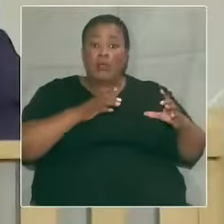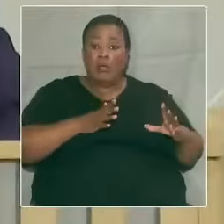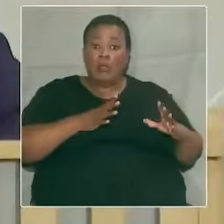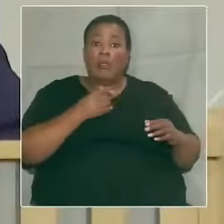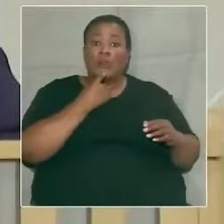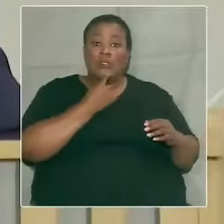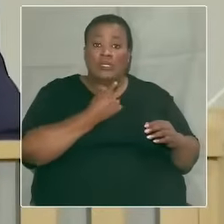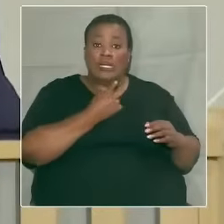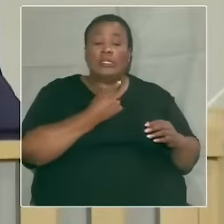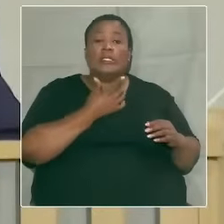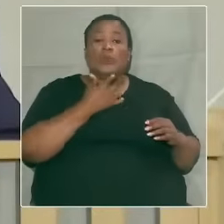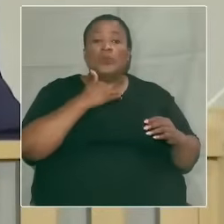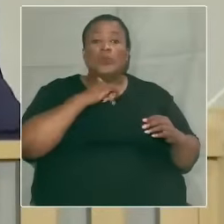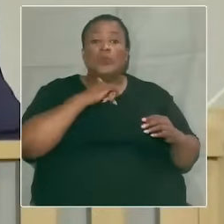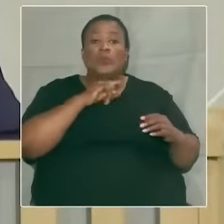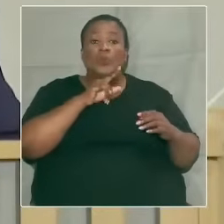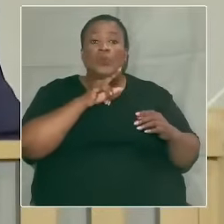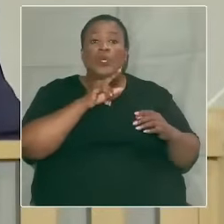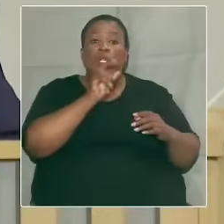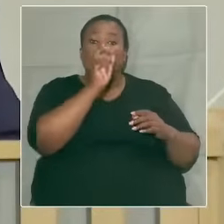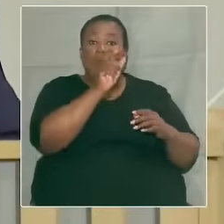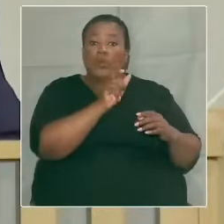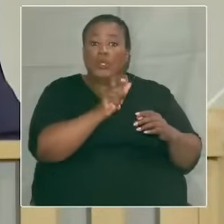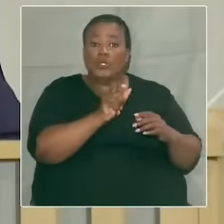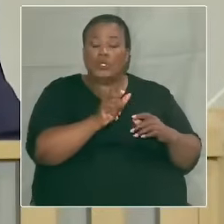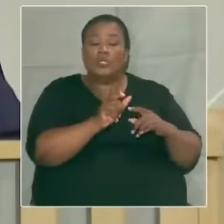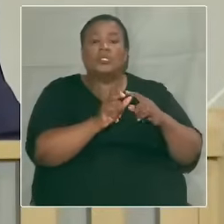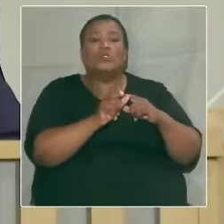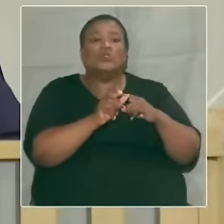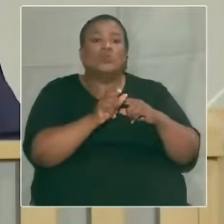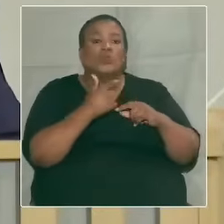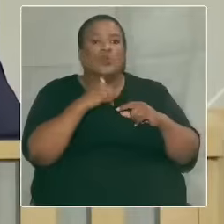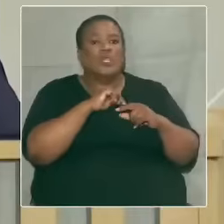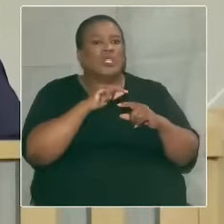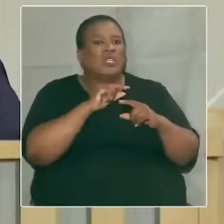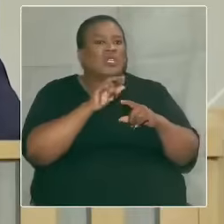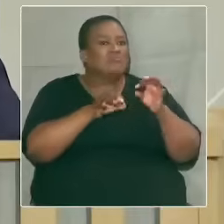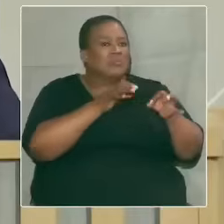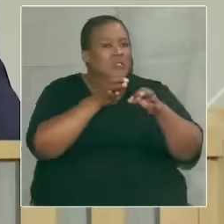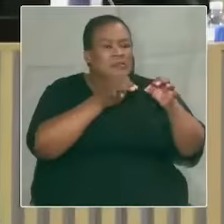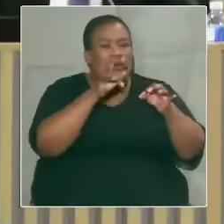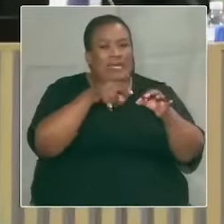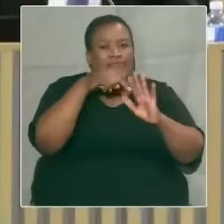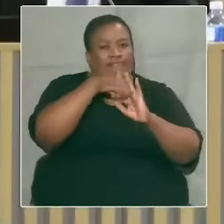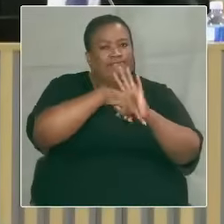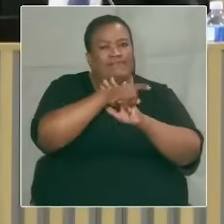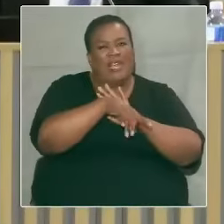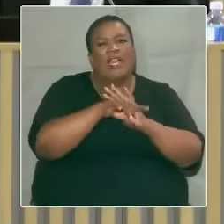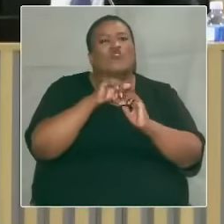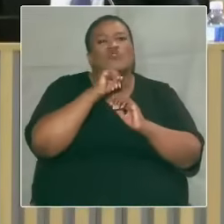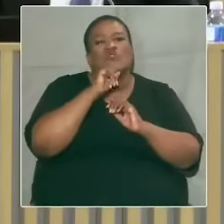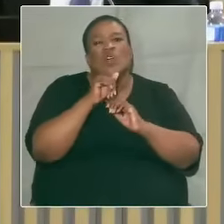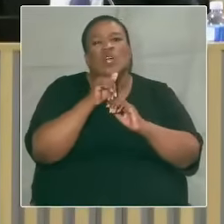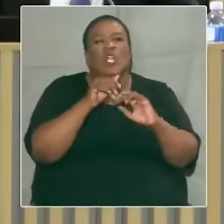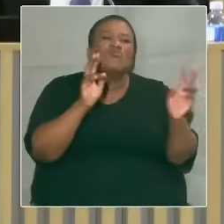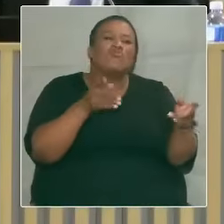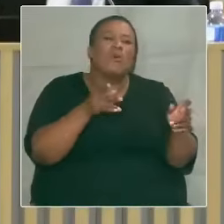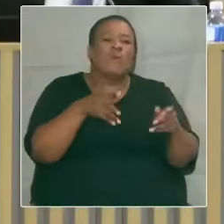there. Not the obvious ones like NPA or... Correct, yes, yes. Thank you, Chair.